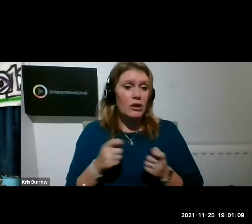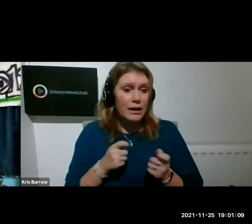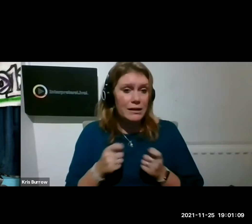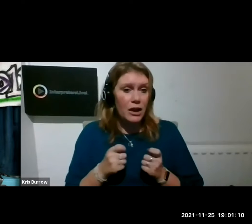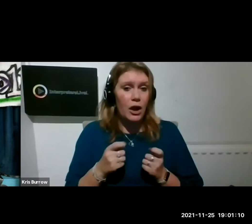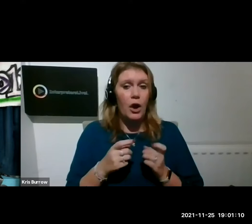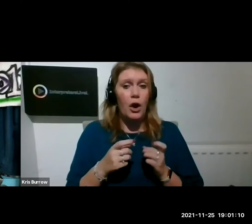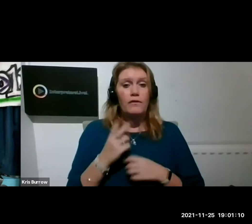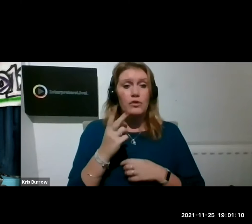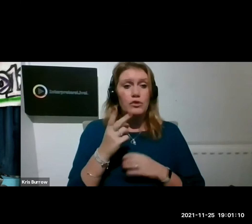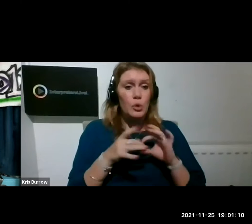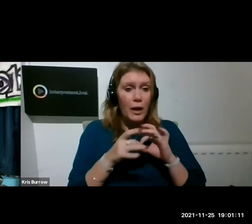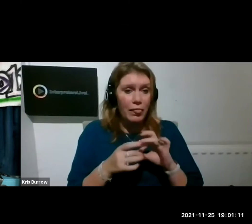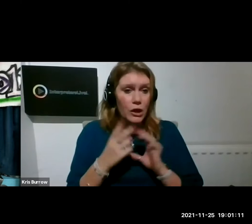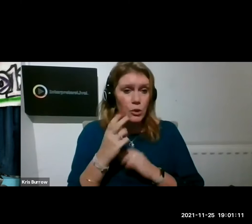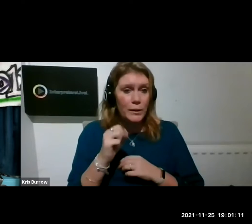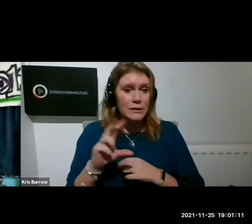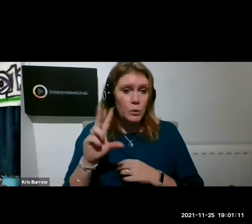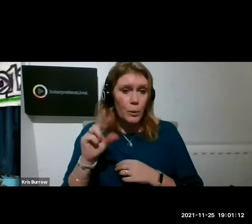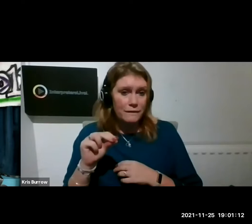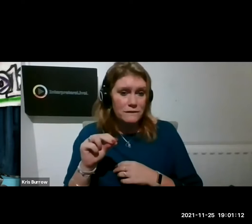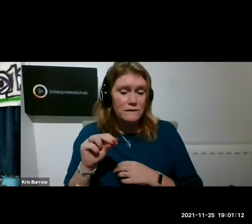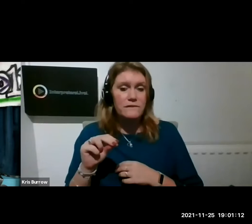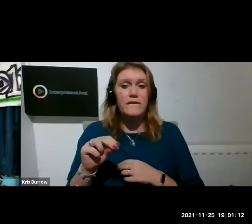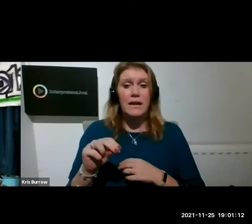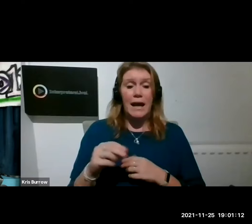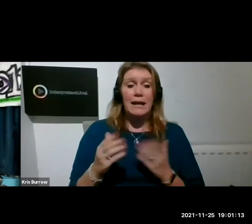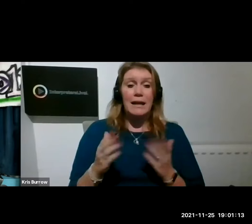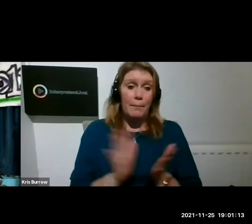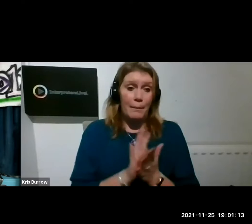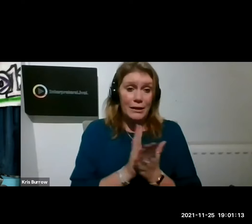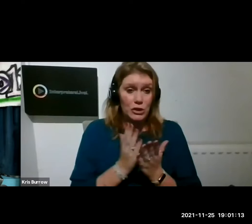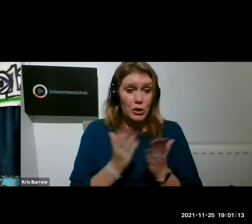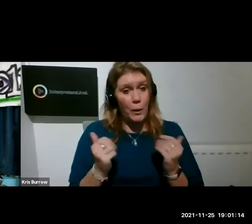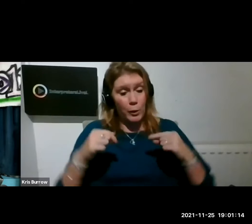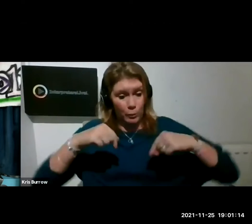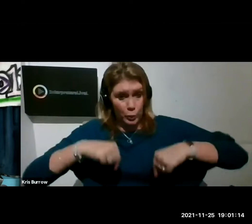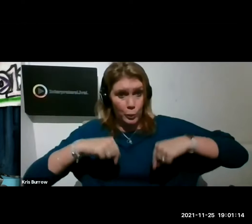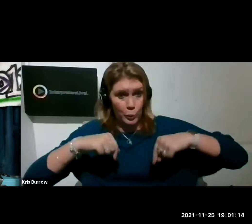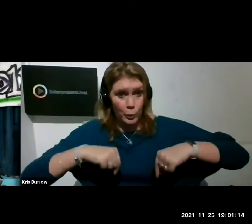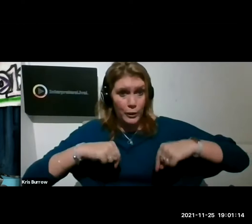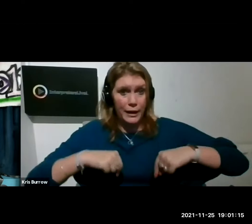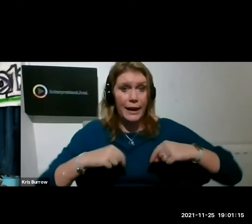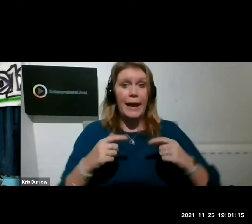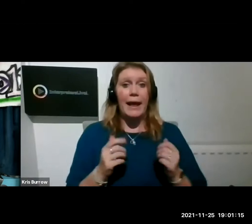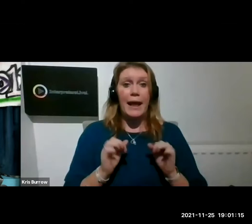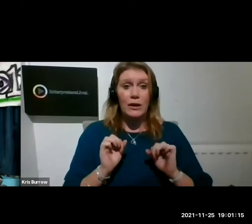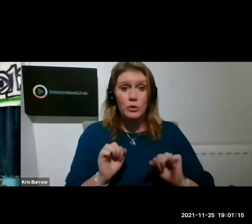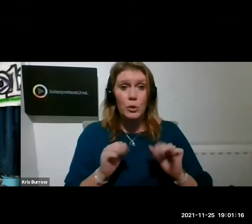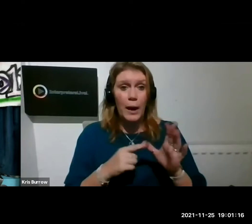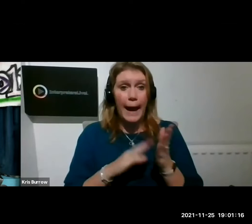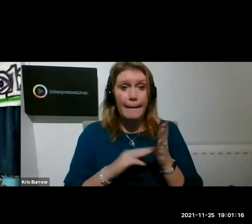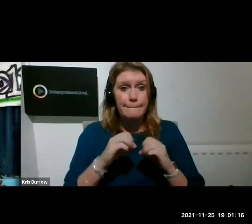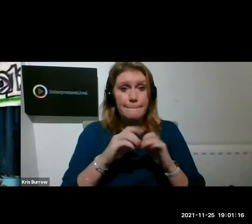huge pleasure to welcome you here tonight to Amble Cluses and Toria Banks' opera.